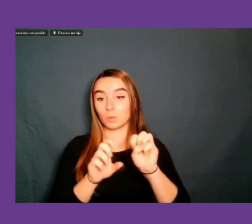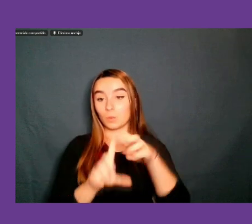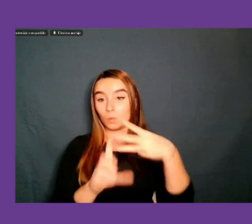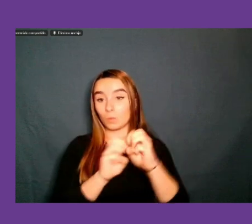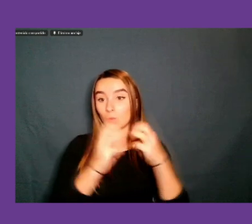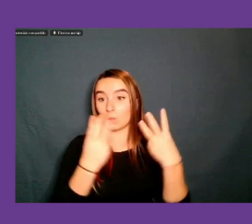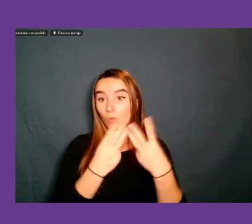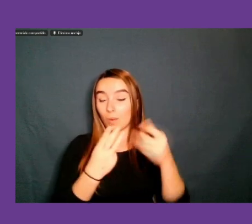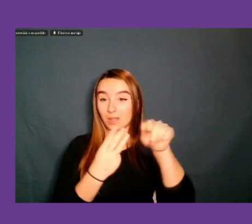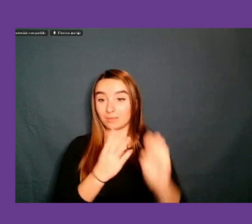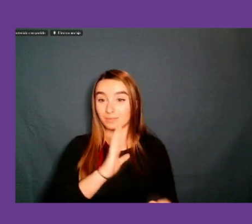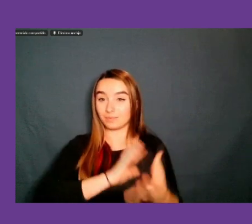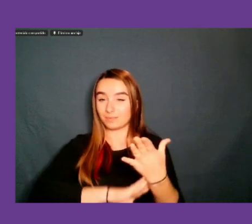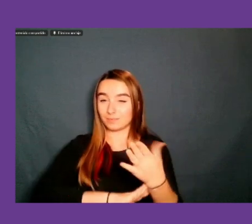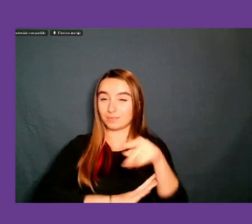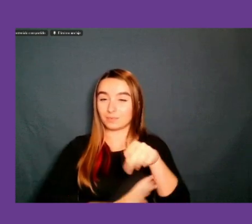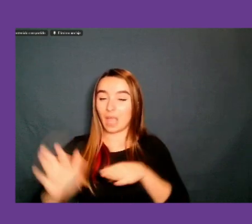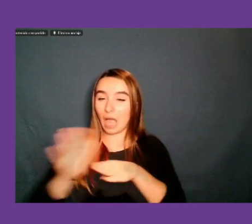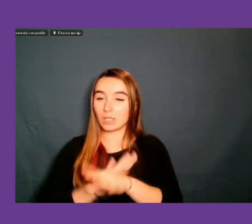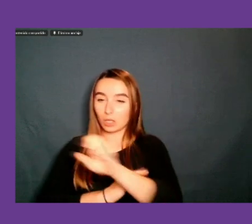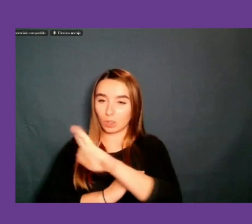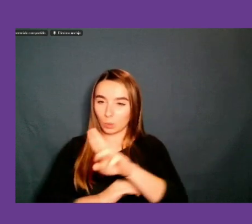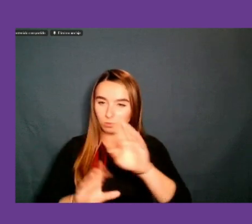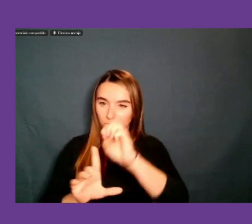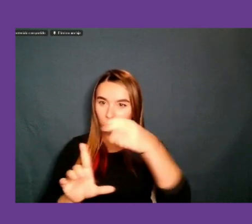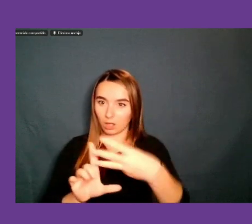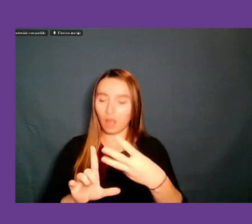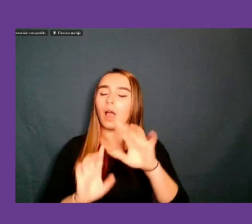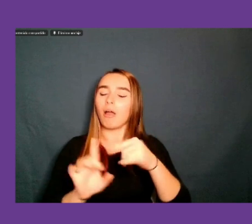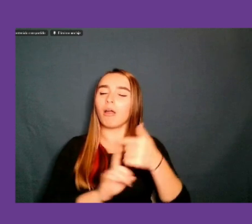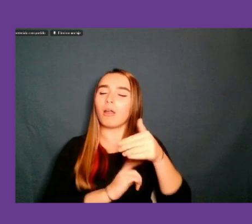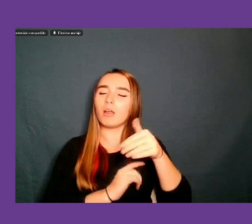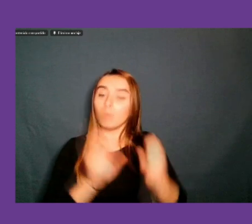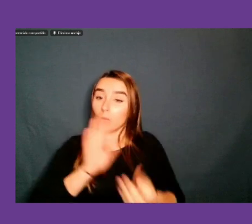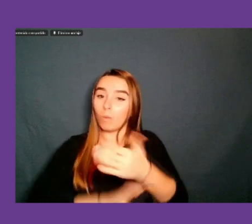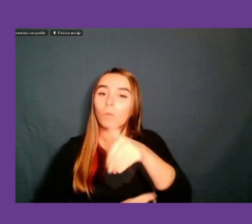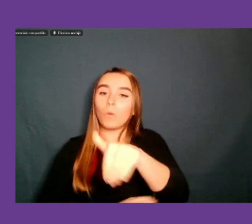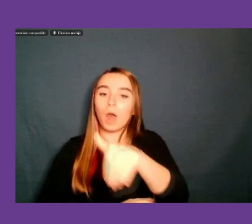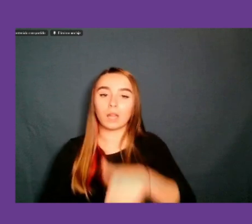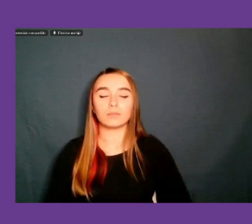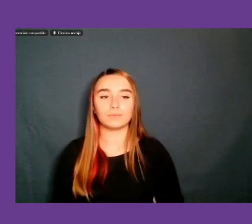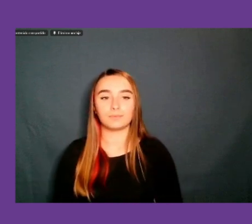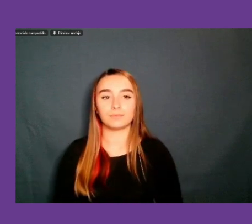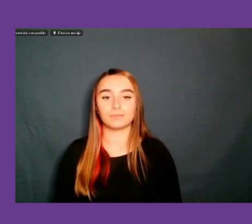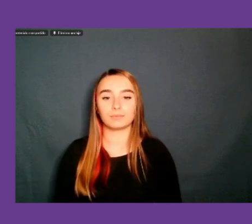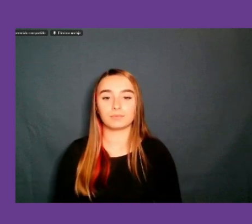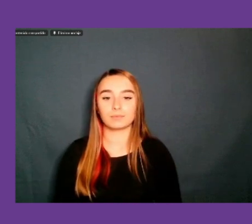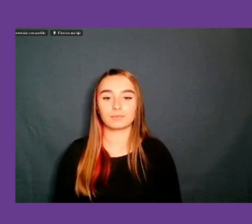on the AccessibleEU website, and when? Yes, this is a great